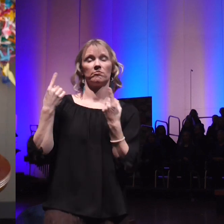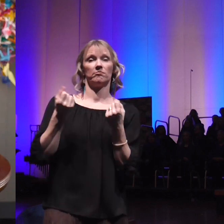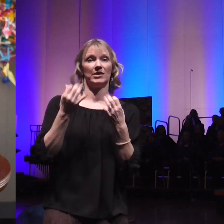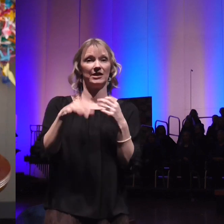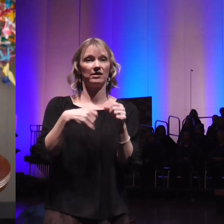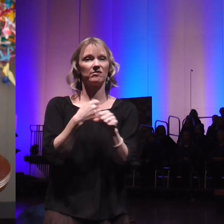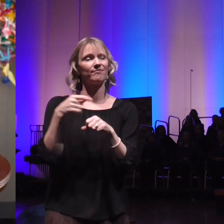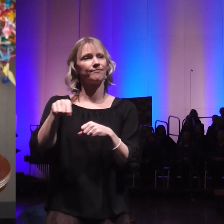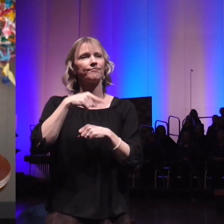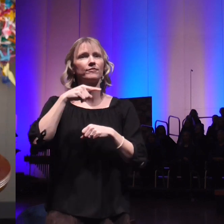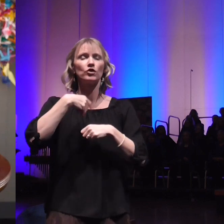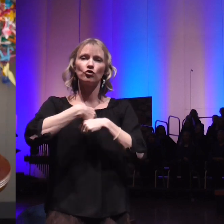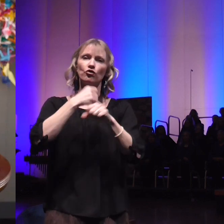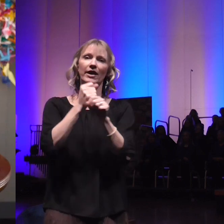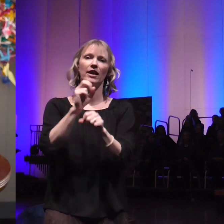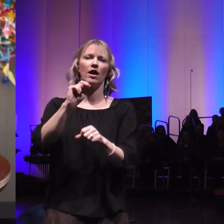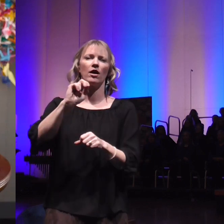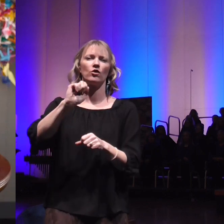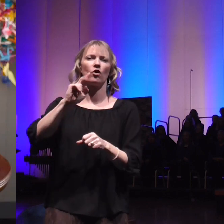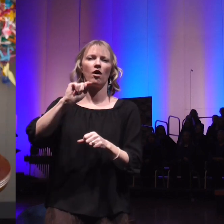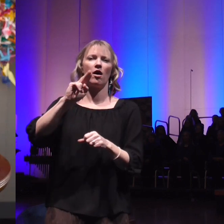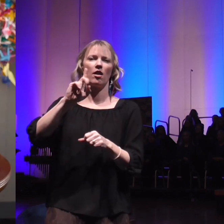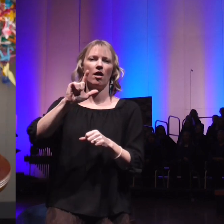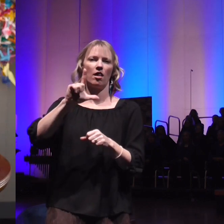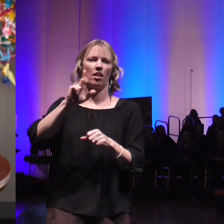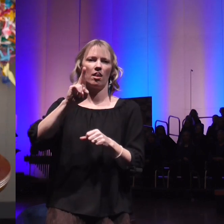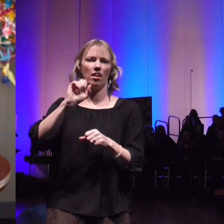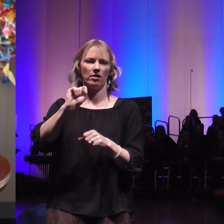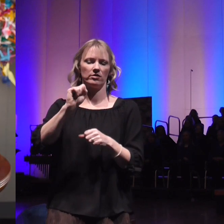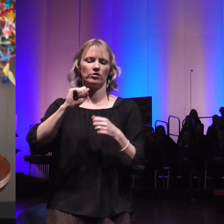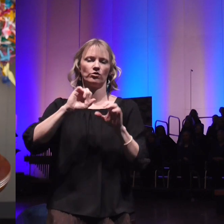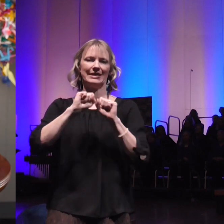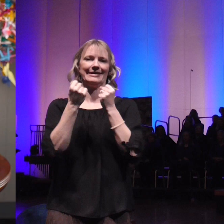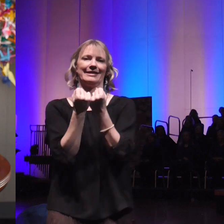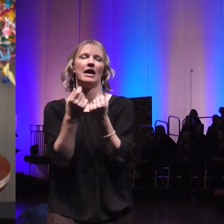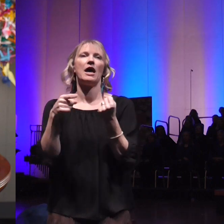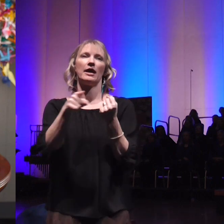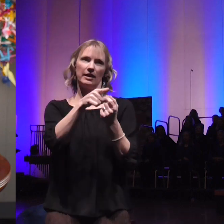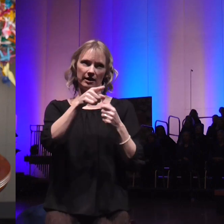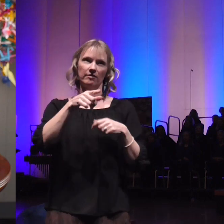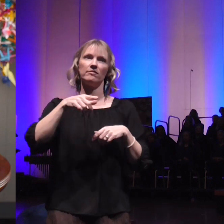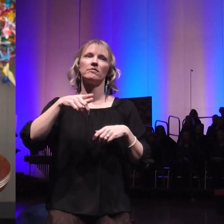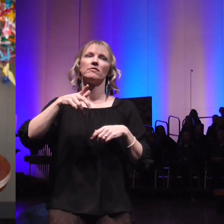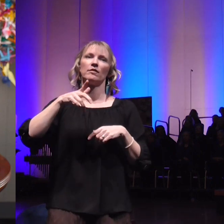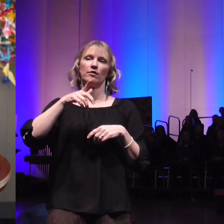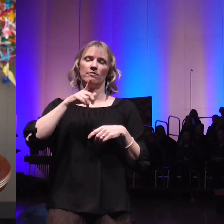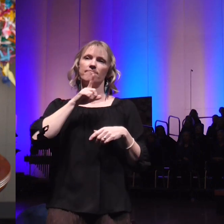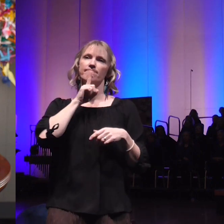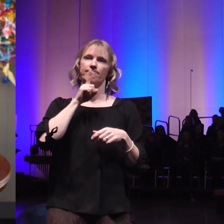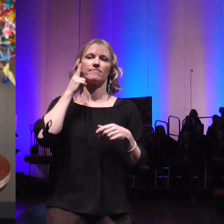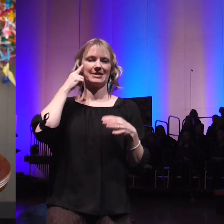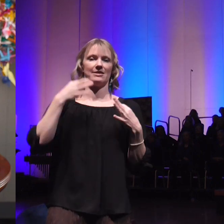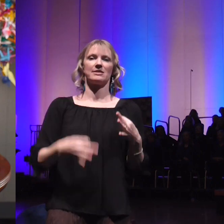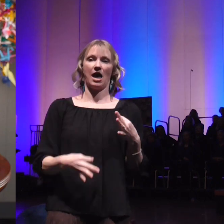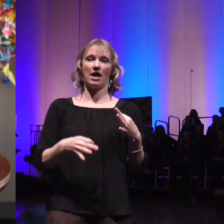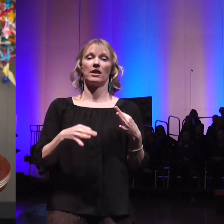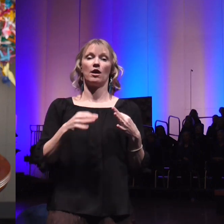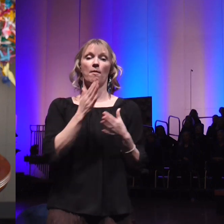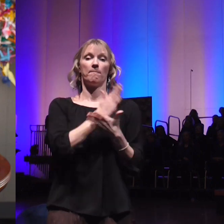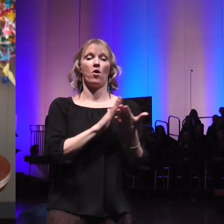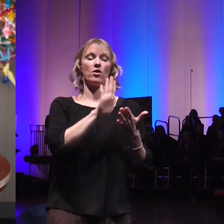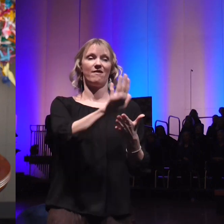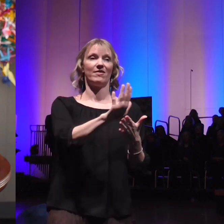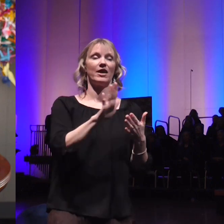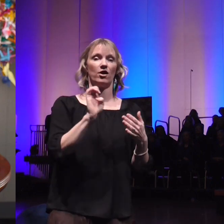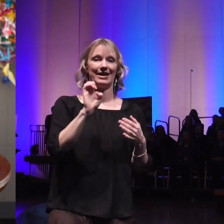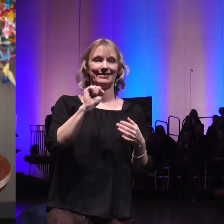created a Nautilus Society, a society of people who had pledged that a portion of their estate would be